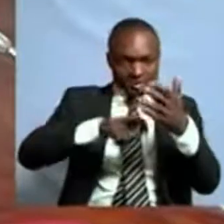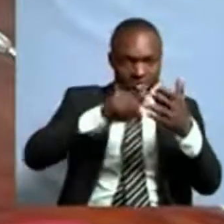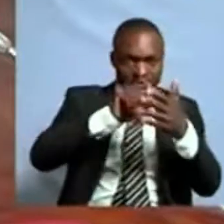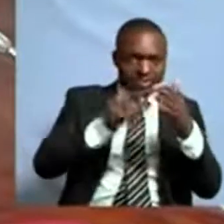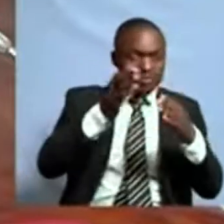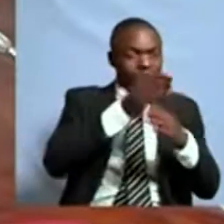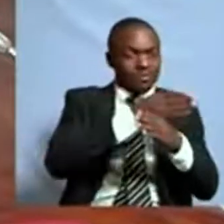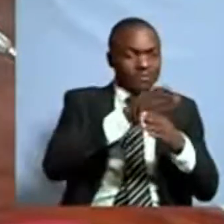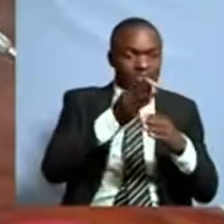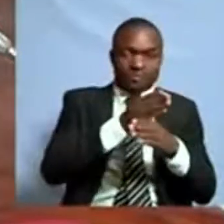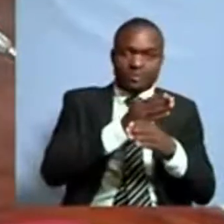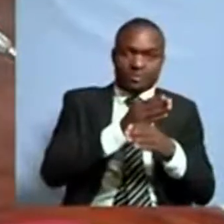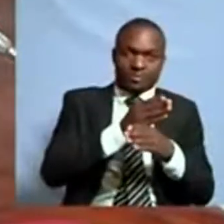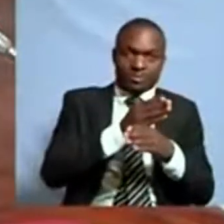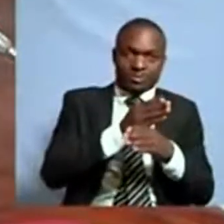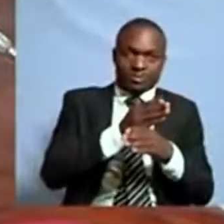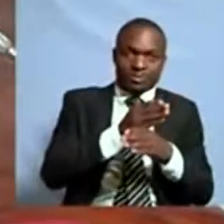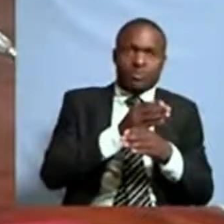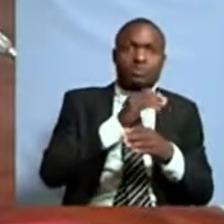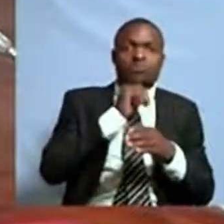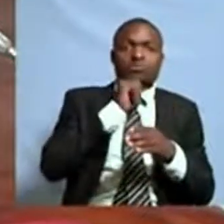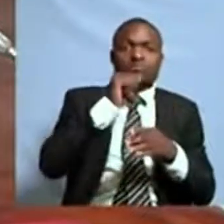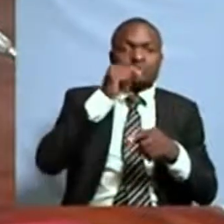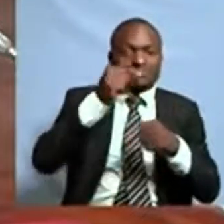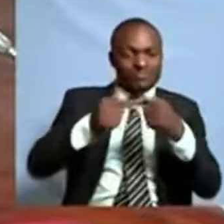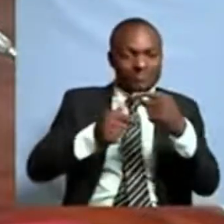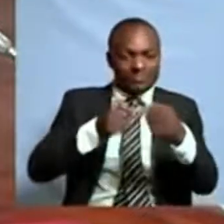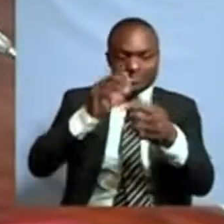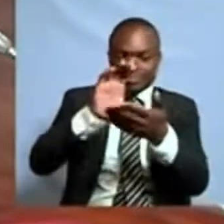most cases carrying unsustainable debts.